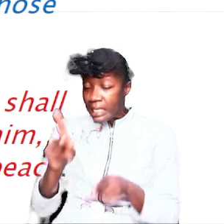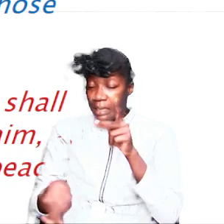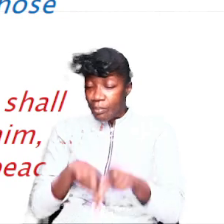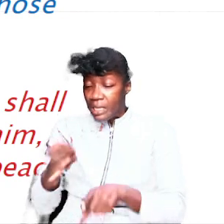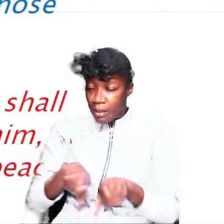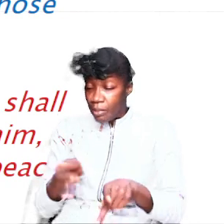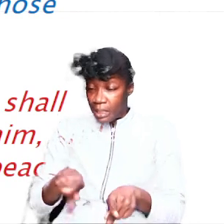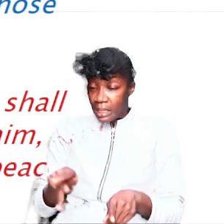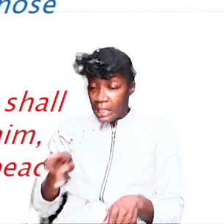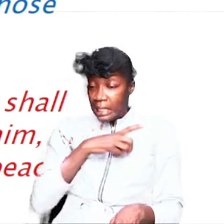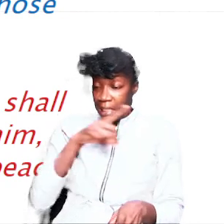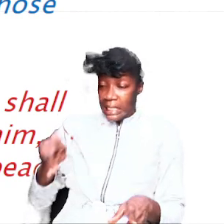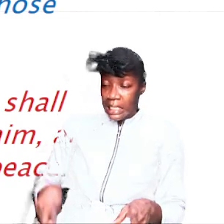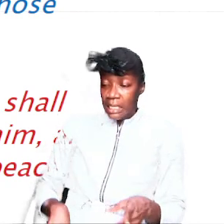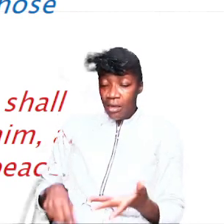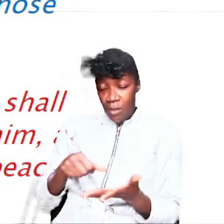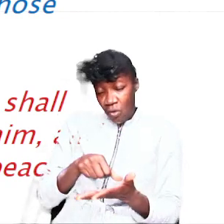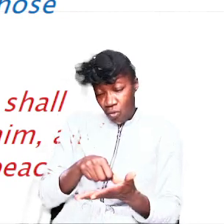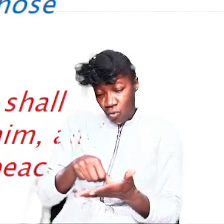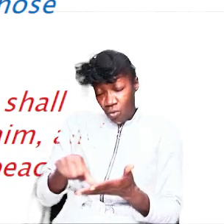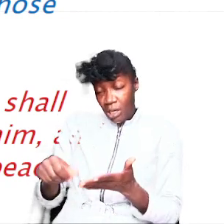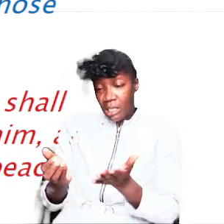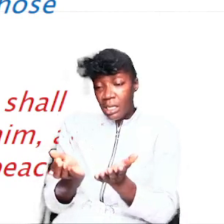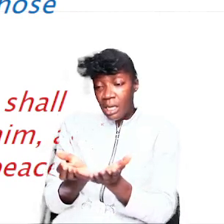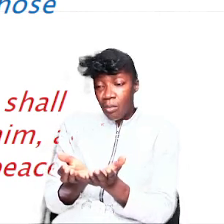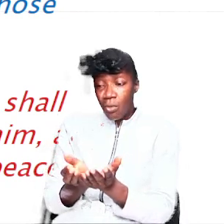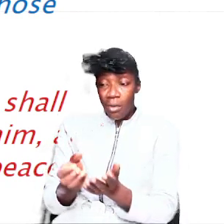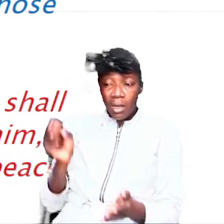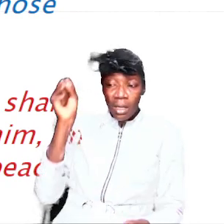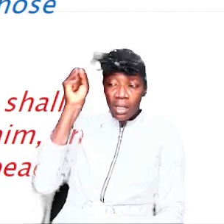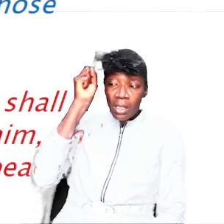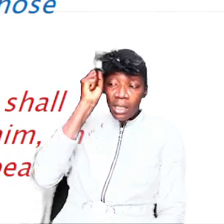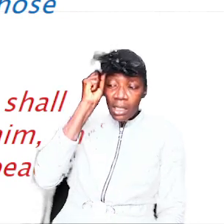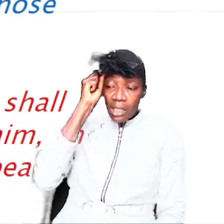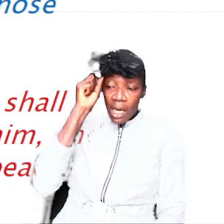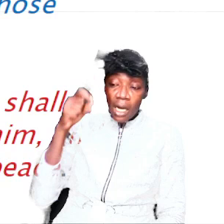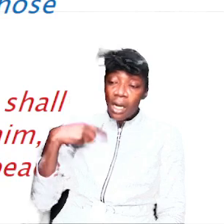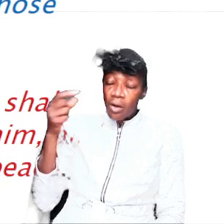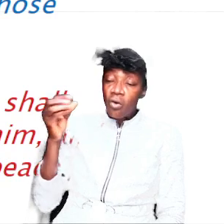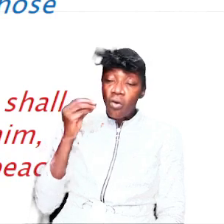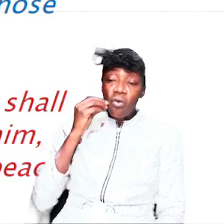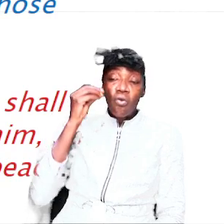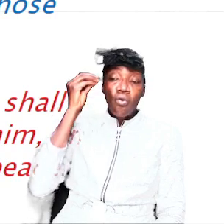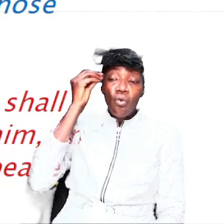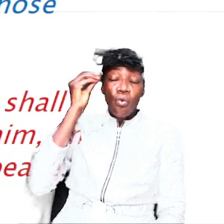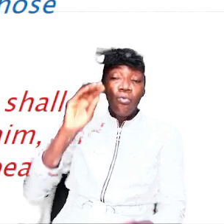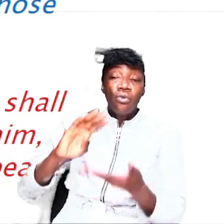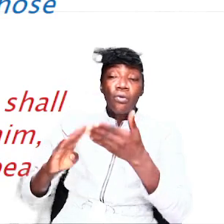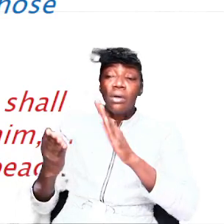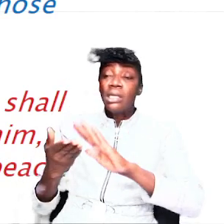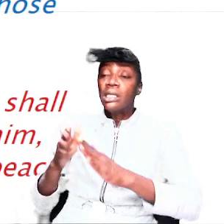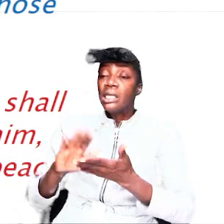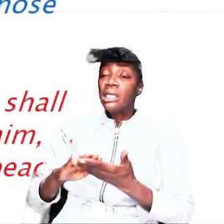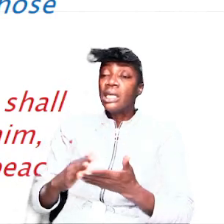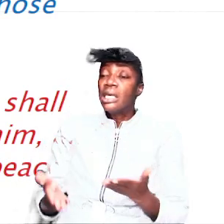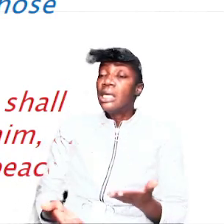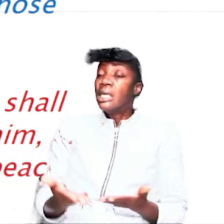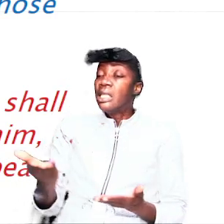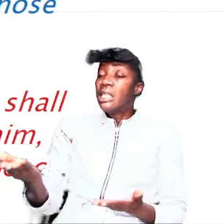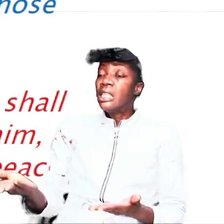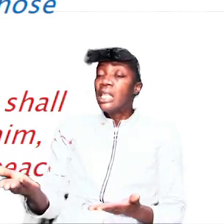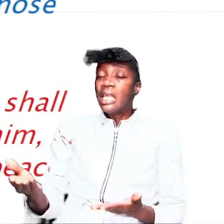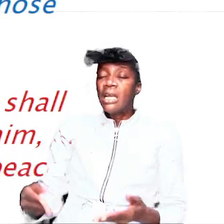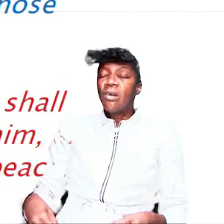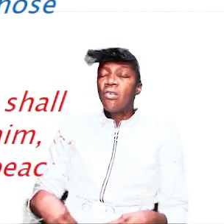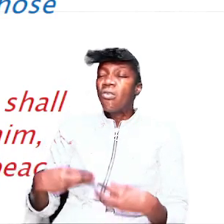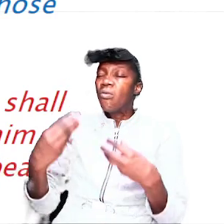a book. And Saul went home to Gibeah. And there went with him a band of